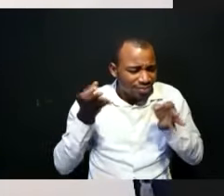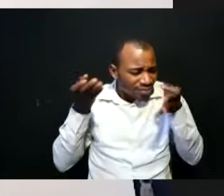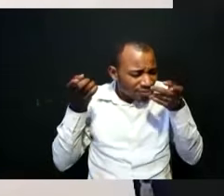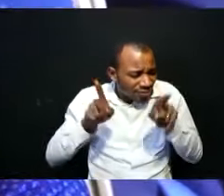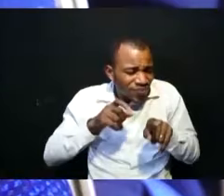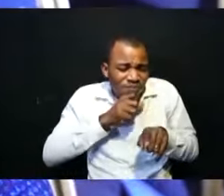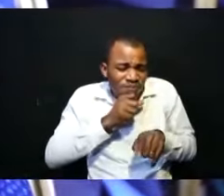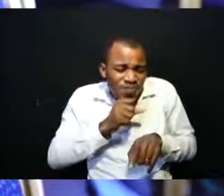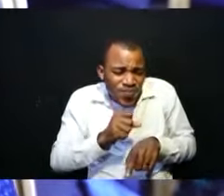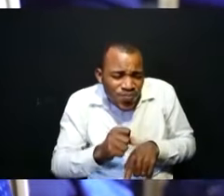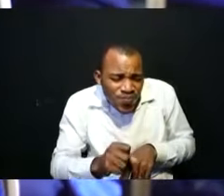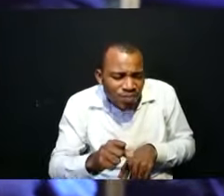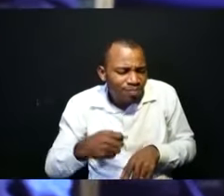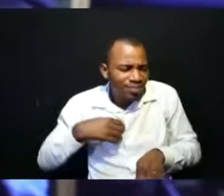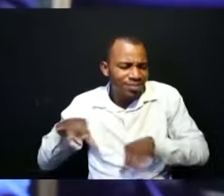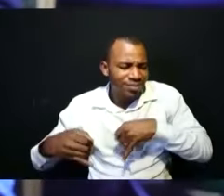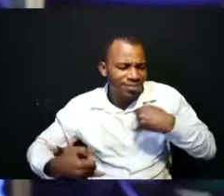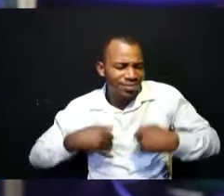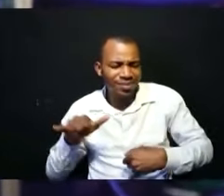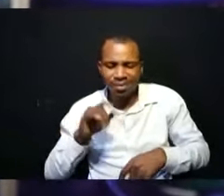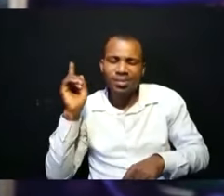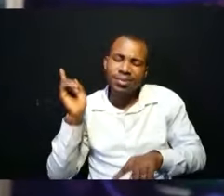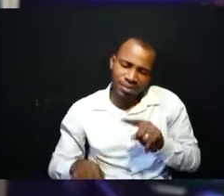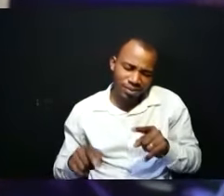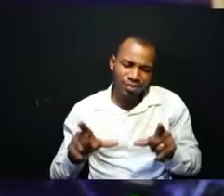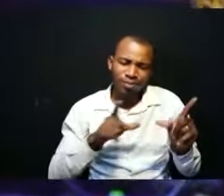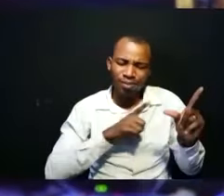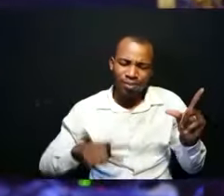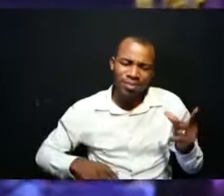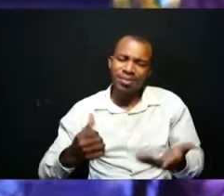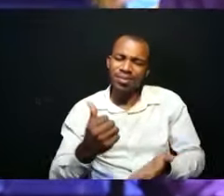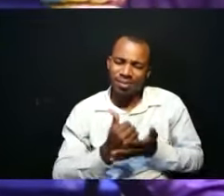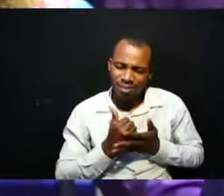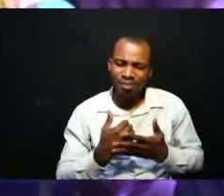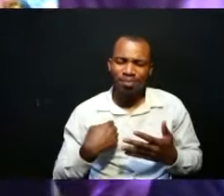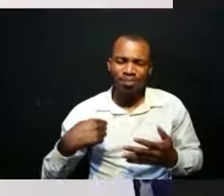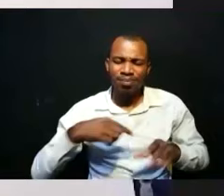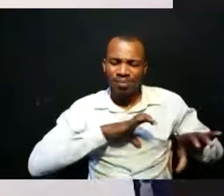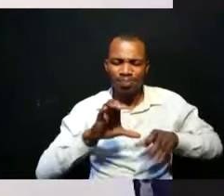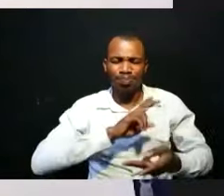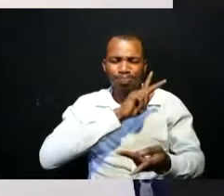A charge to keep I